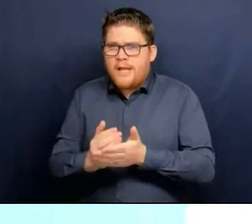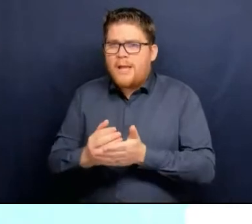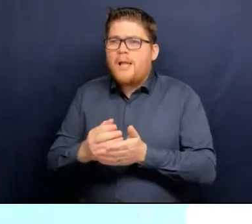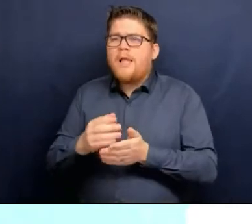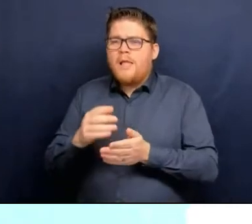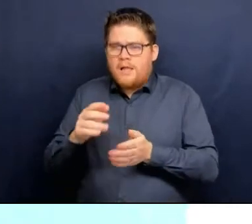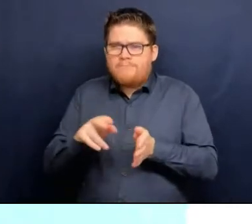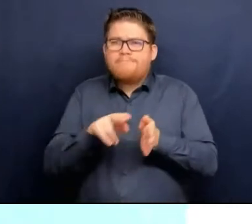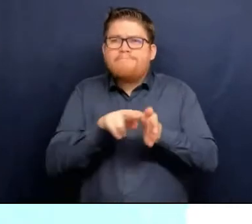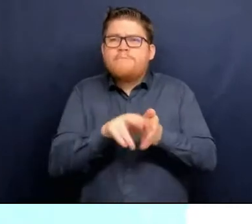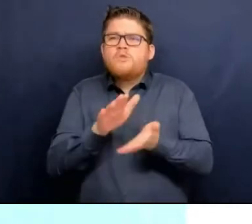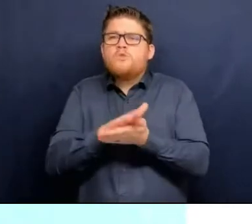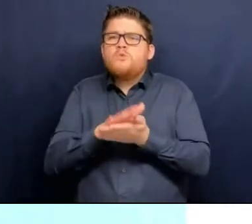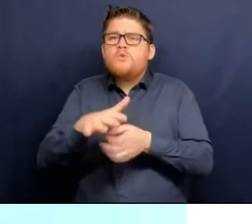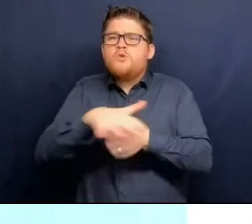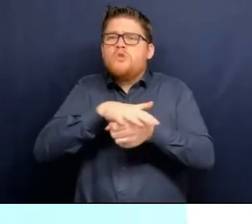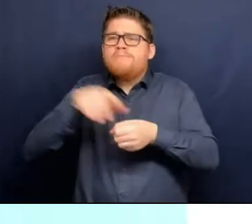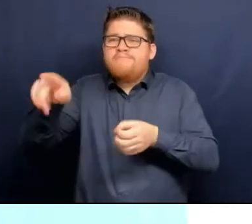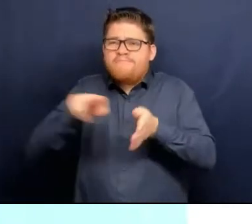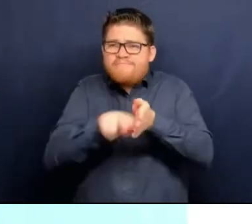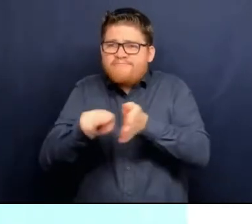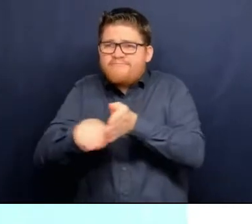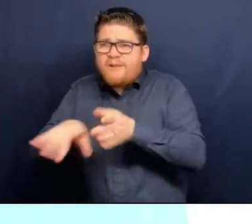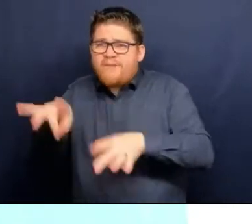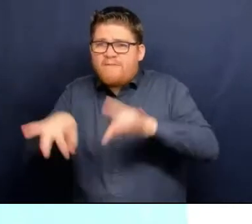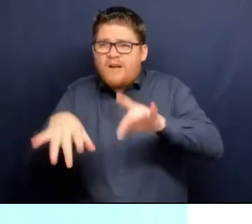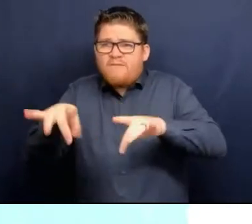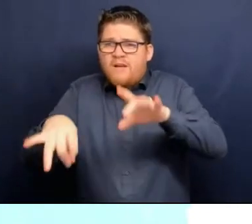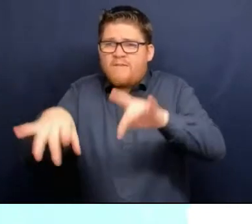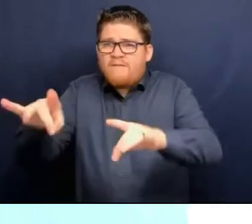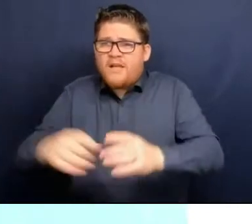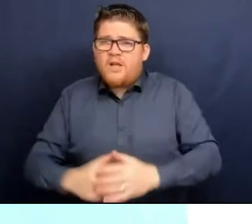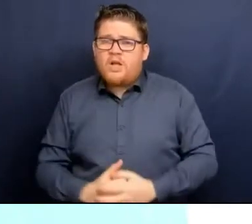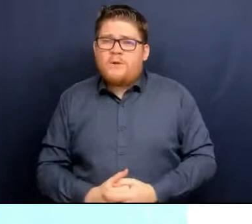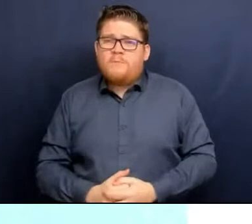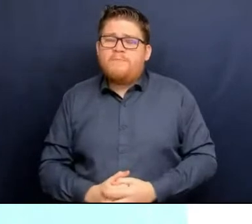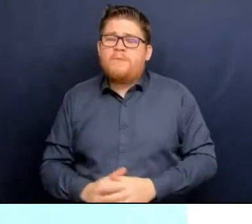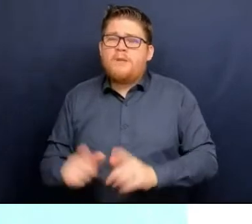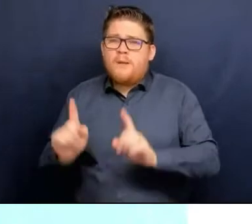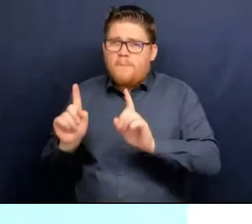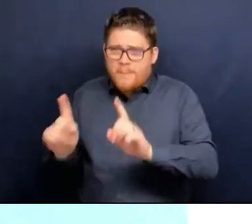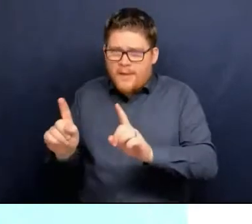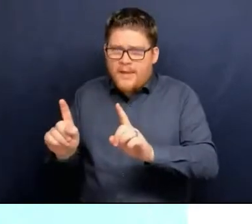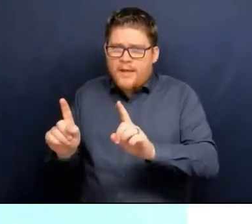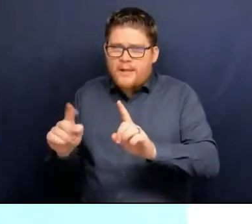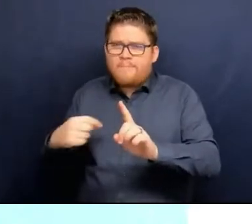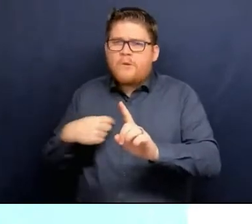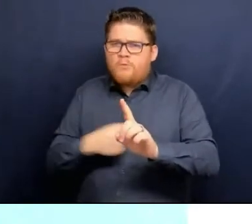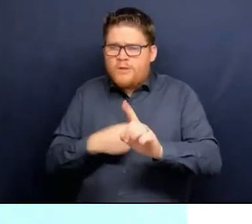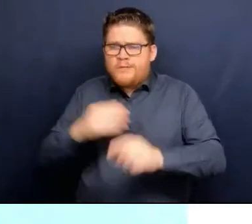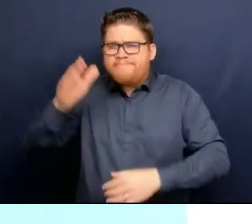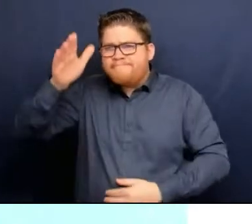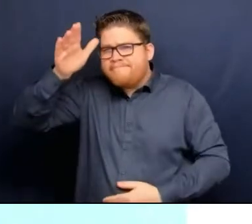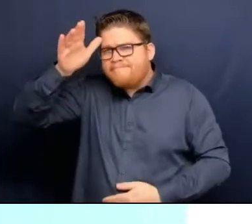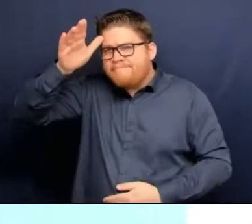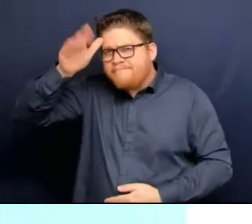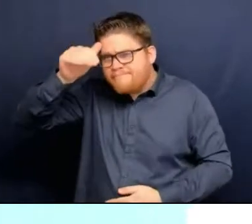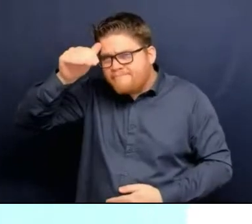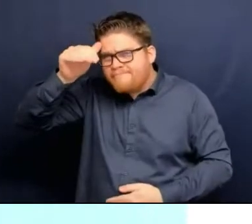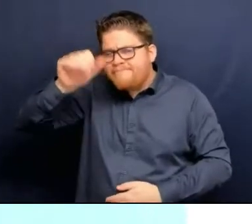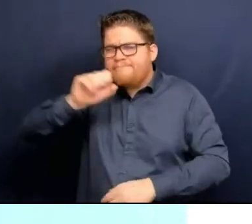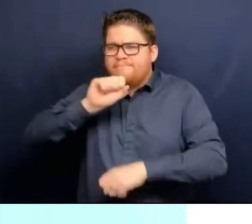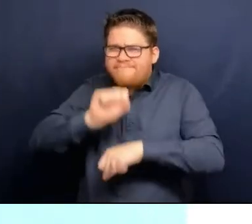we continued to work together in good faith. And what has resulted is specific actions for every ministry